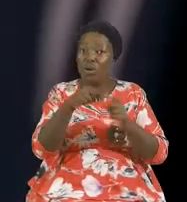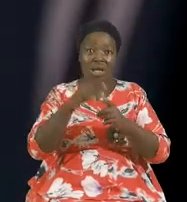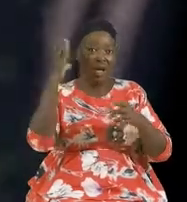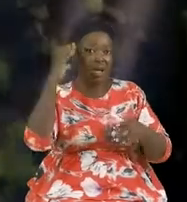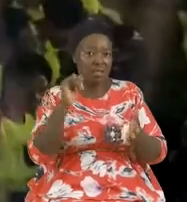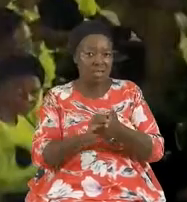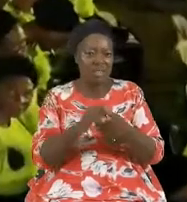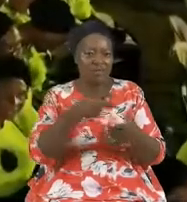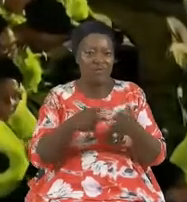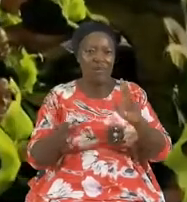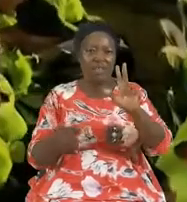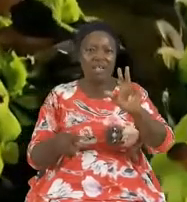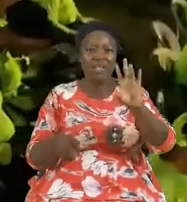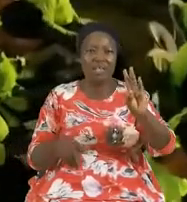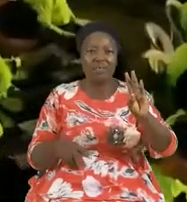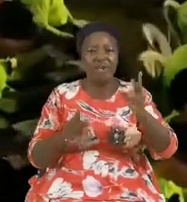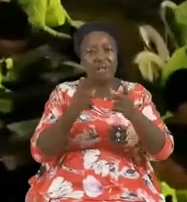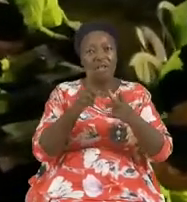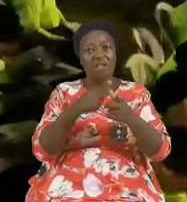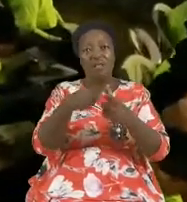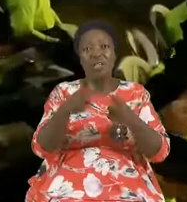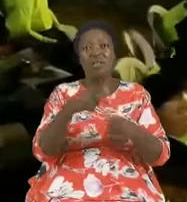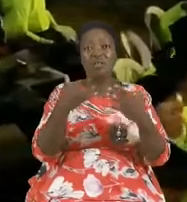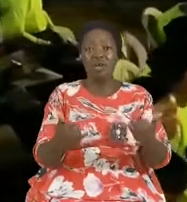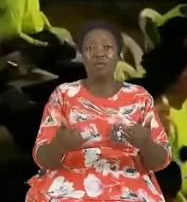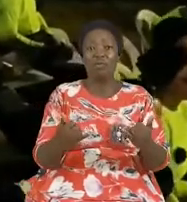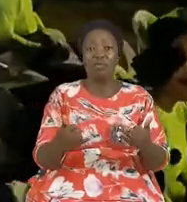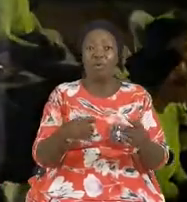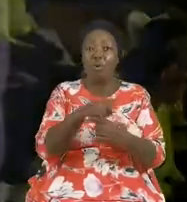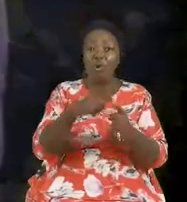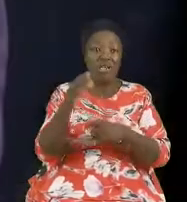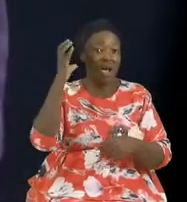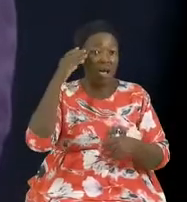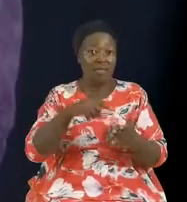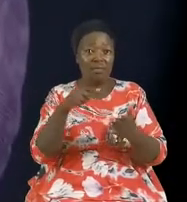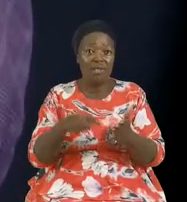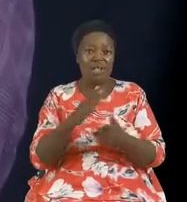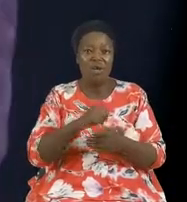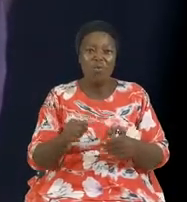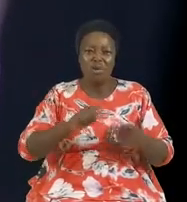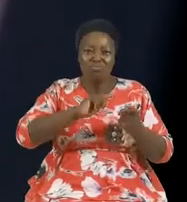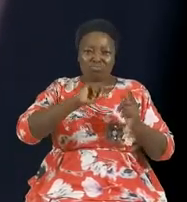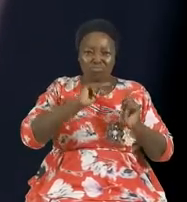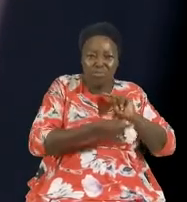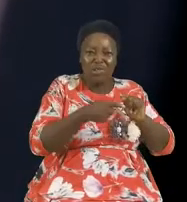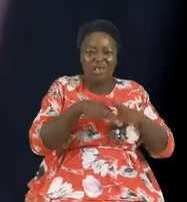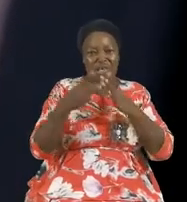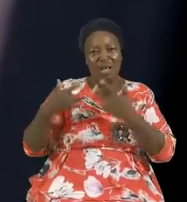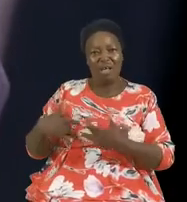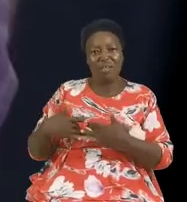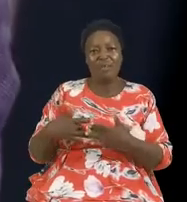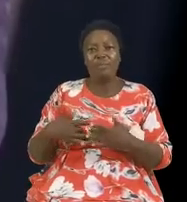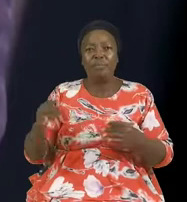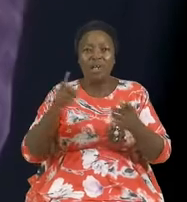not remain. So when they had that in verse 37, then and now, when they